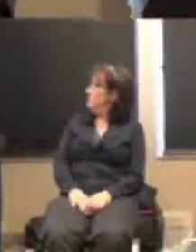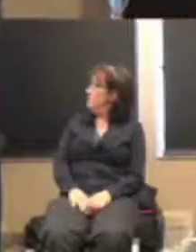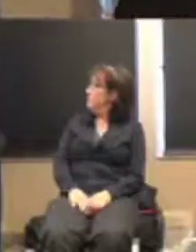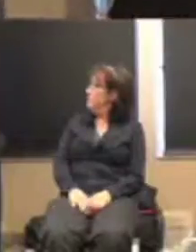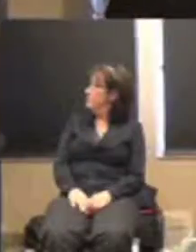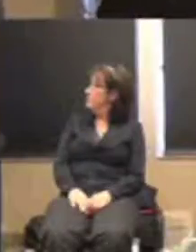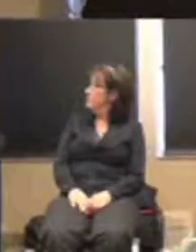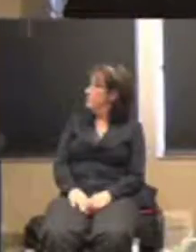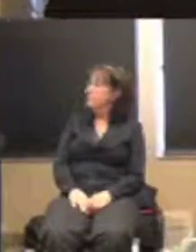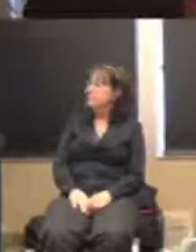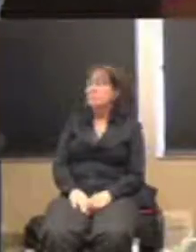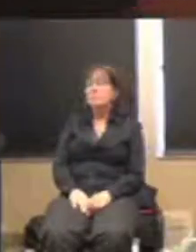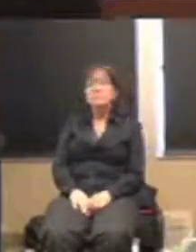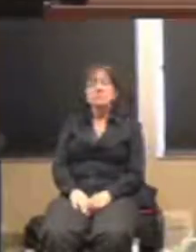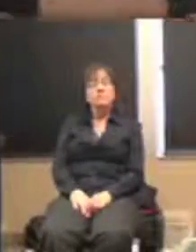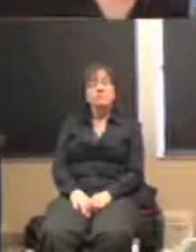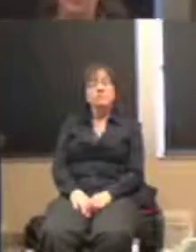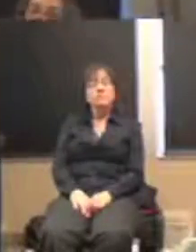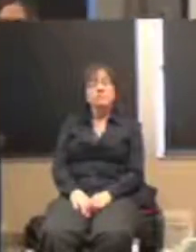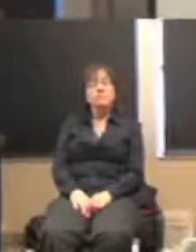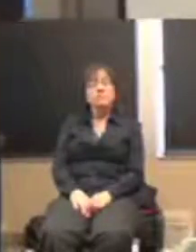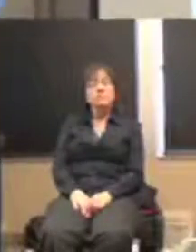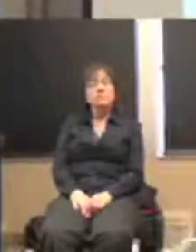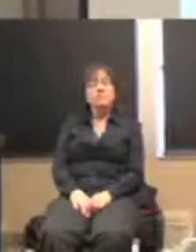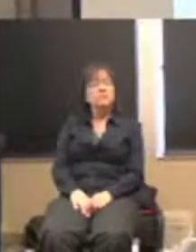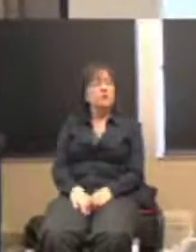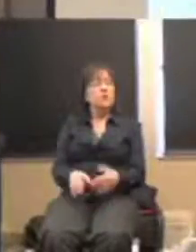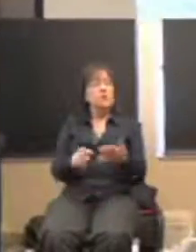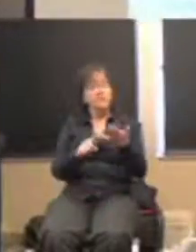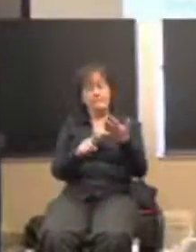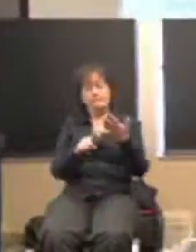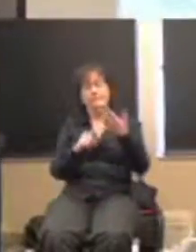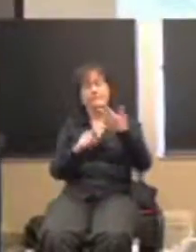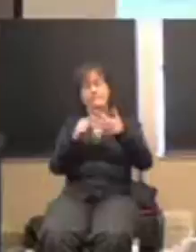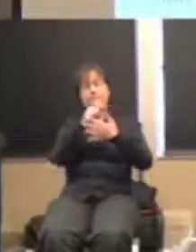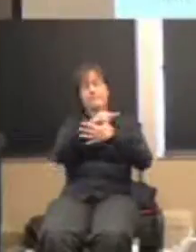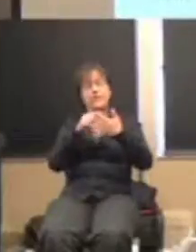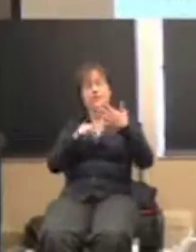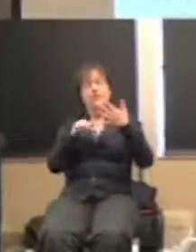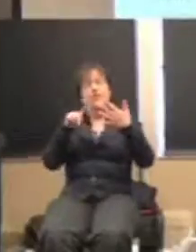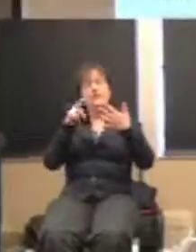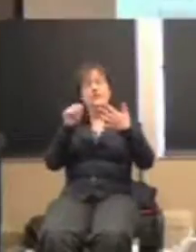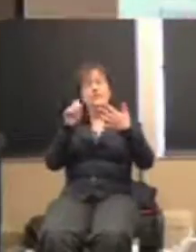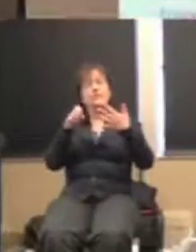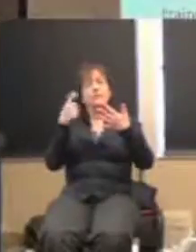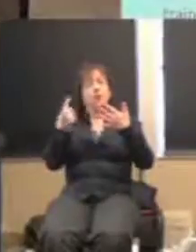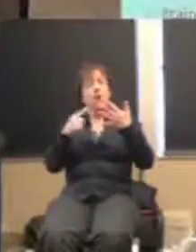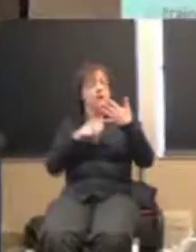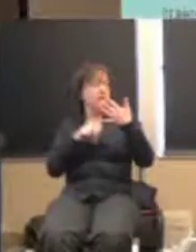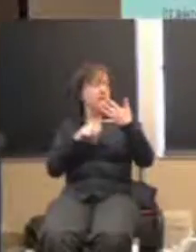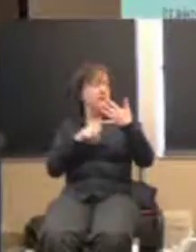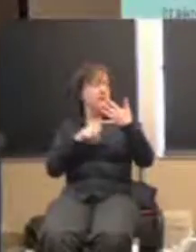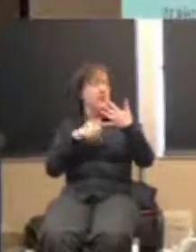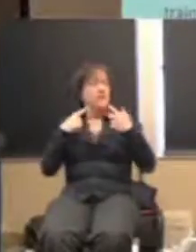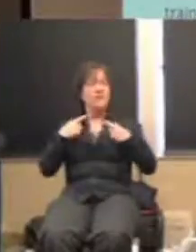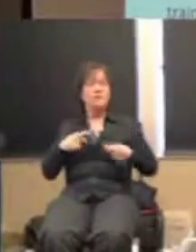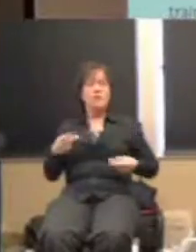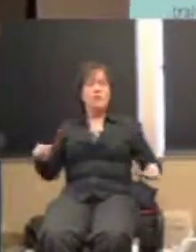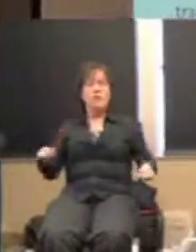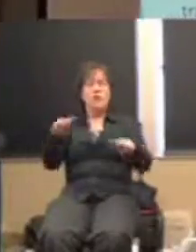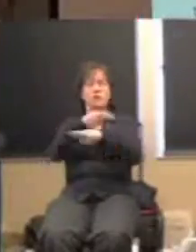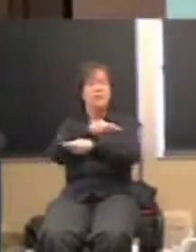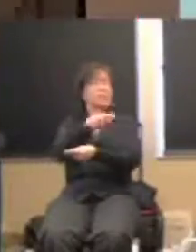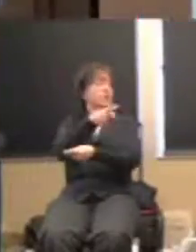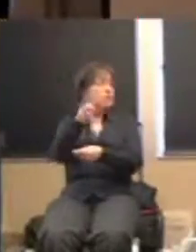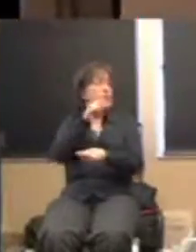So phase 1 is the physical exchange. And phase 1, you don't even have the book. The book isn't even introduced